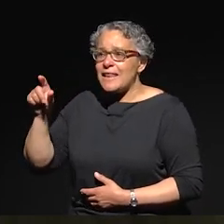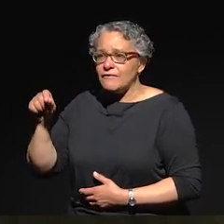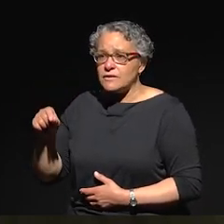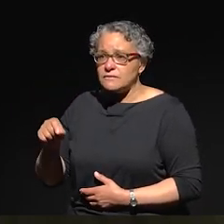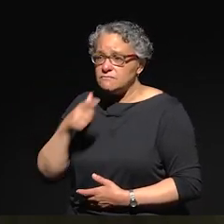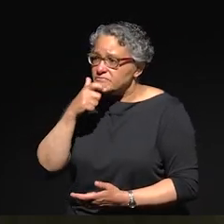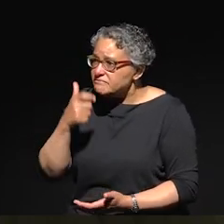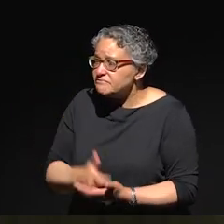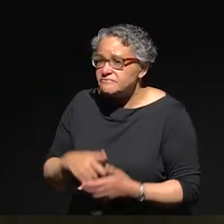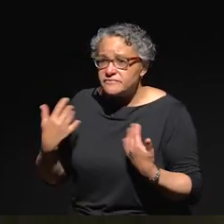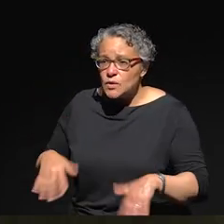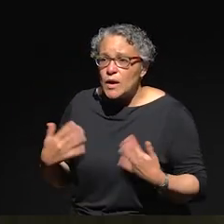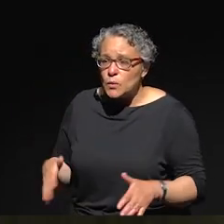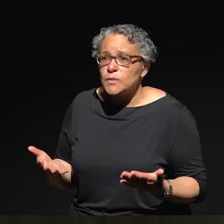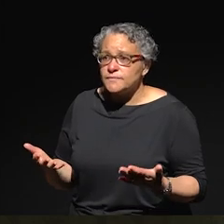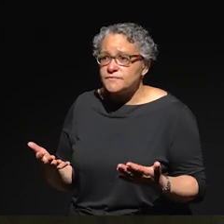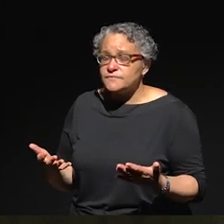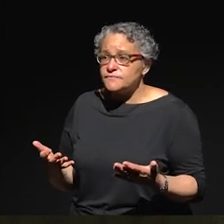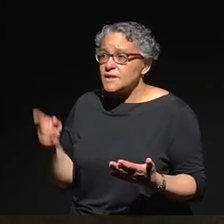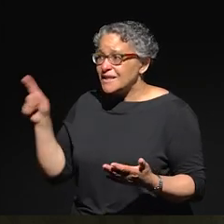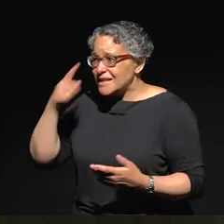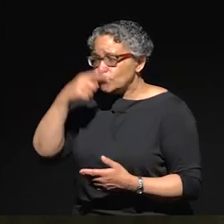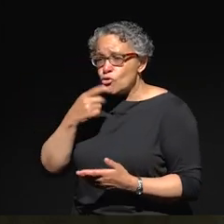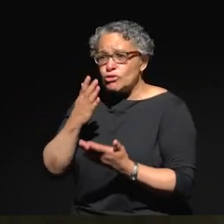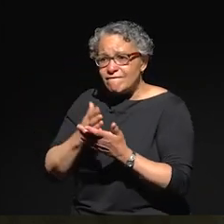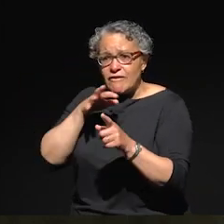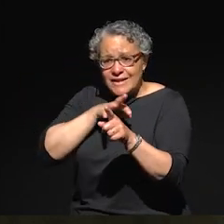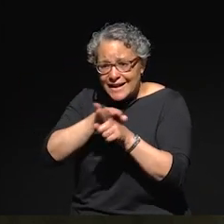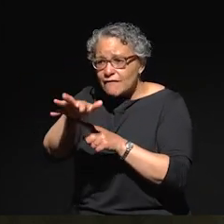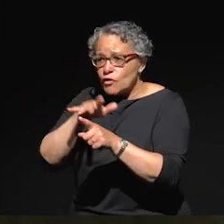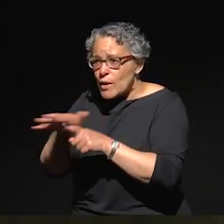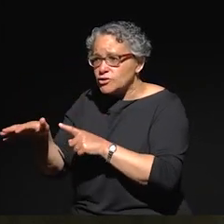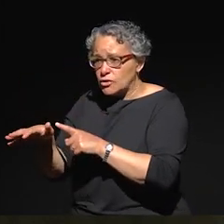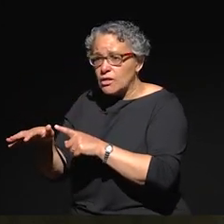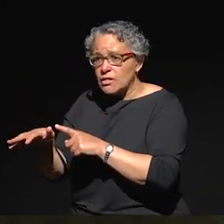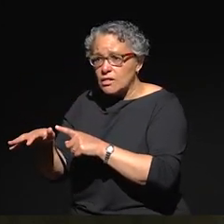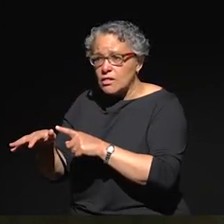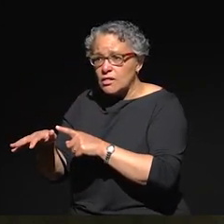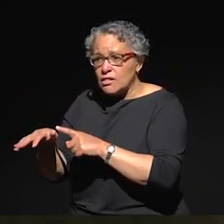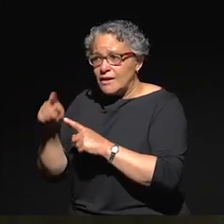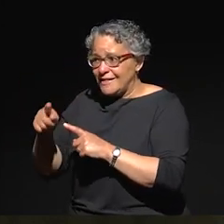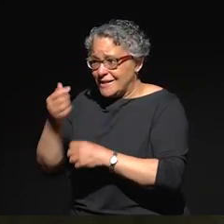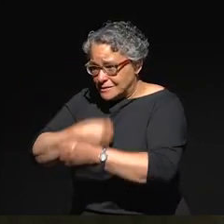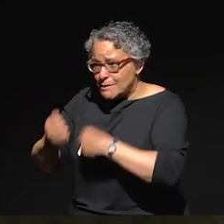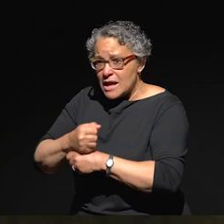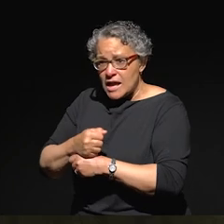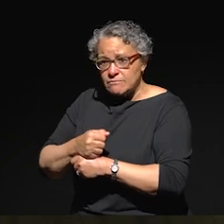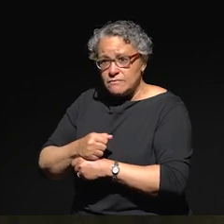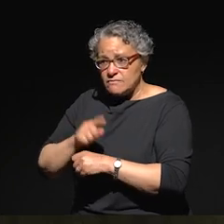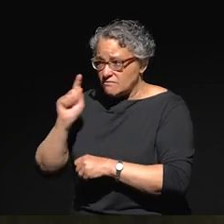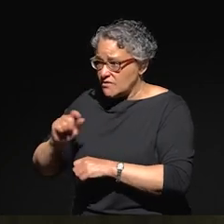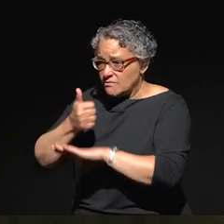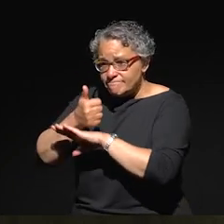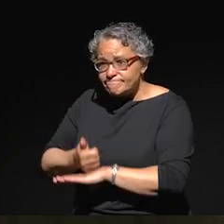extraordinary in many ways. It's a very influential portrait. It became the paradigm for papal portraiture of later generations. You think